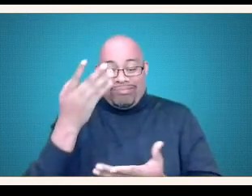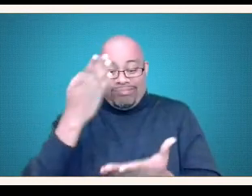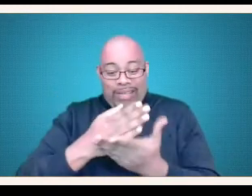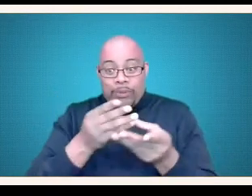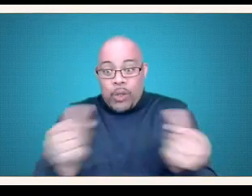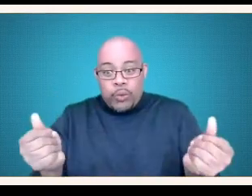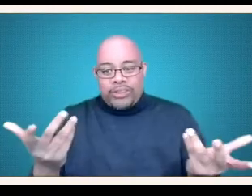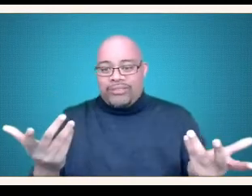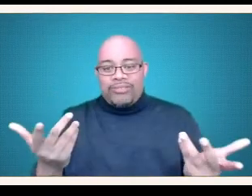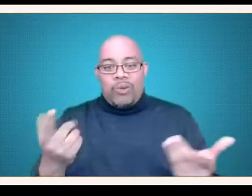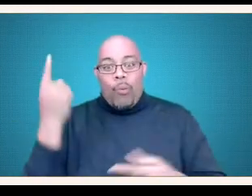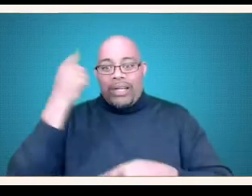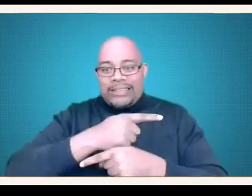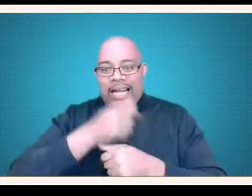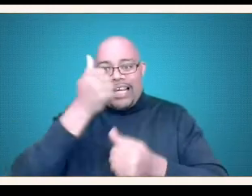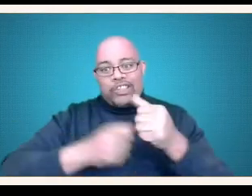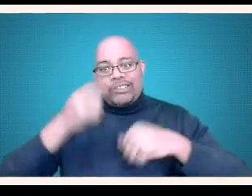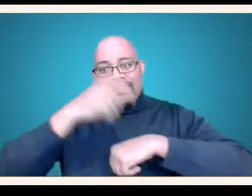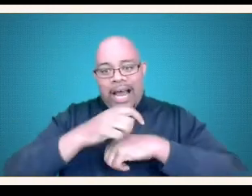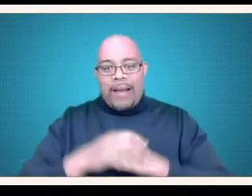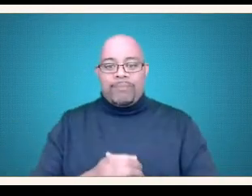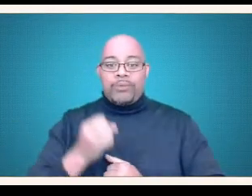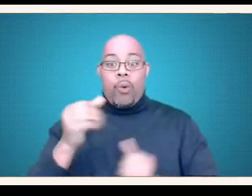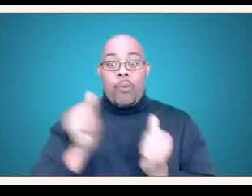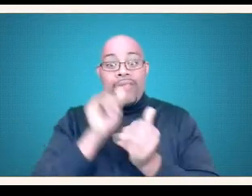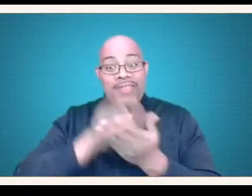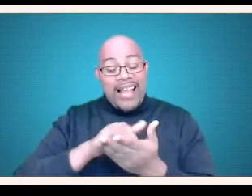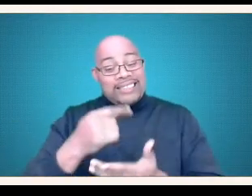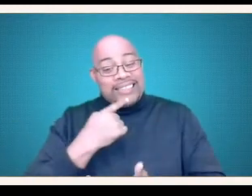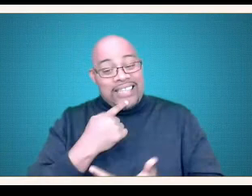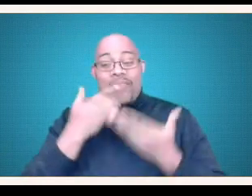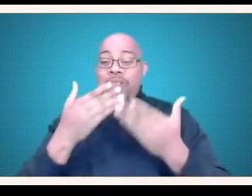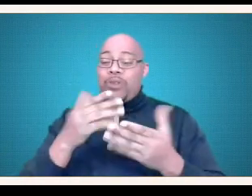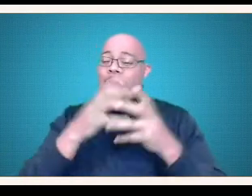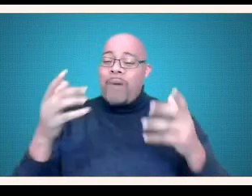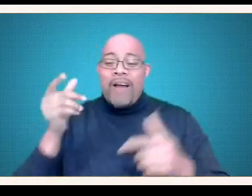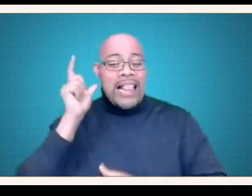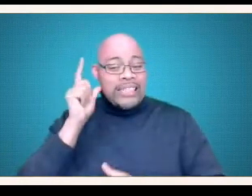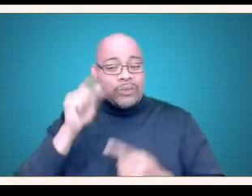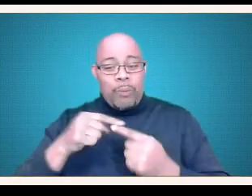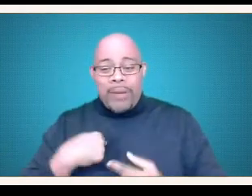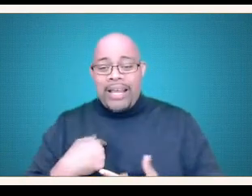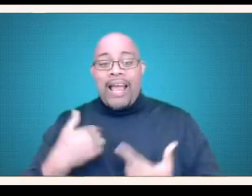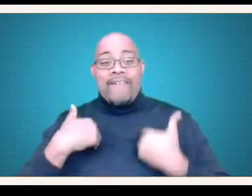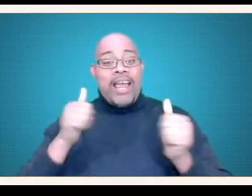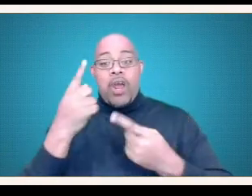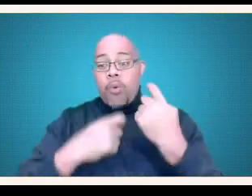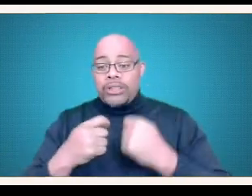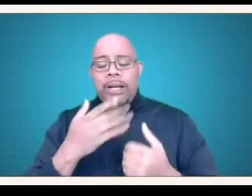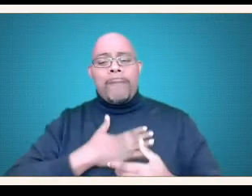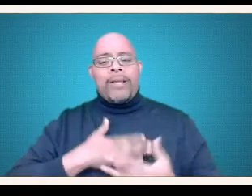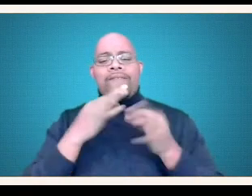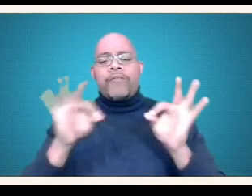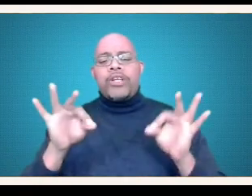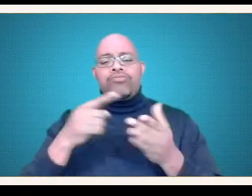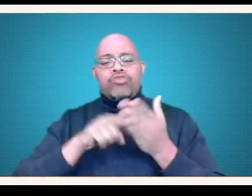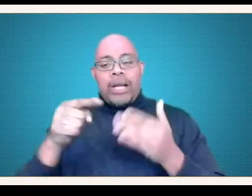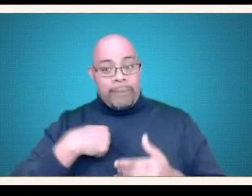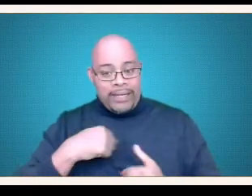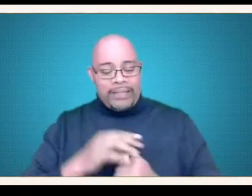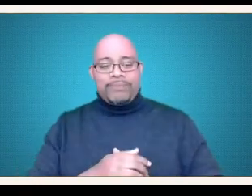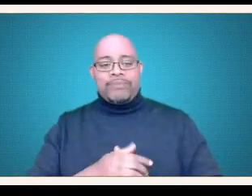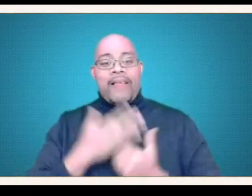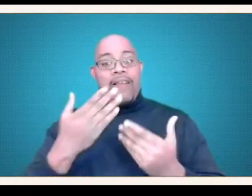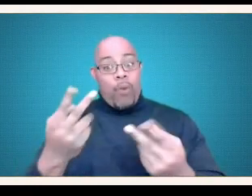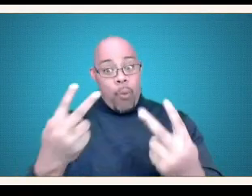no one-stop solution for it. It's just one day at a time. So with that being said, thank you guys so much for listening. If you have any questions, please feel